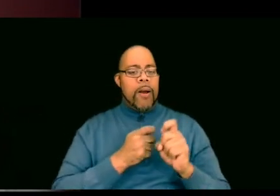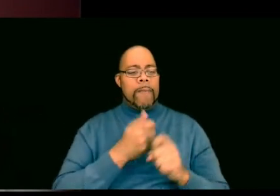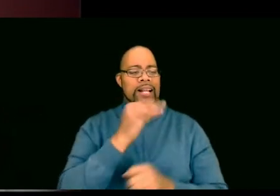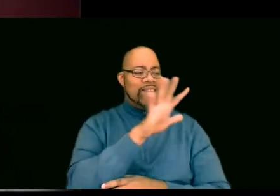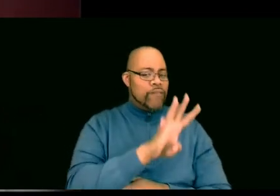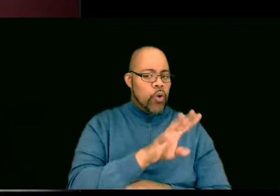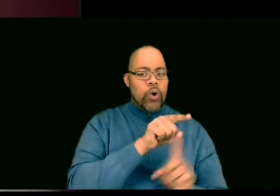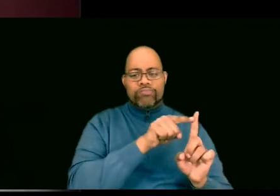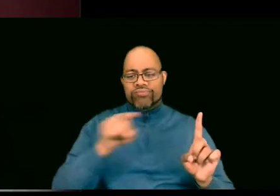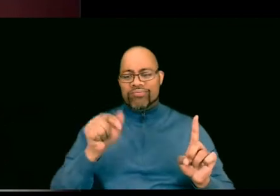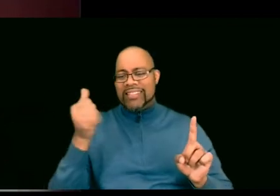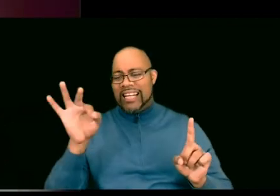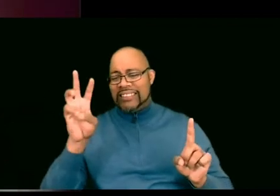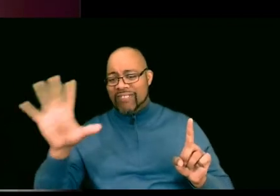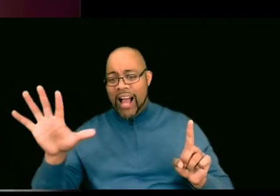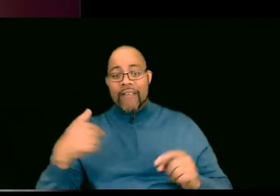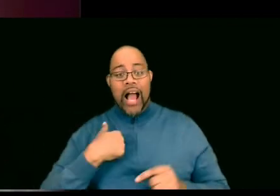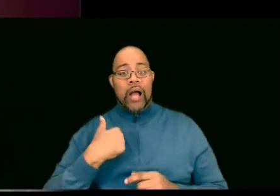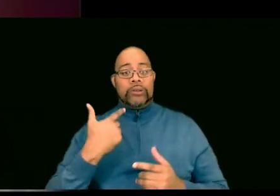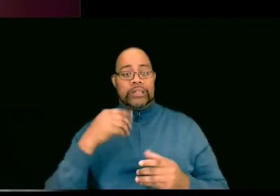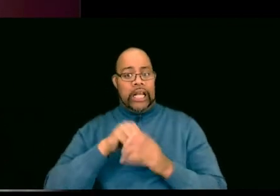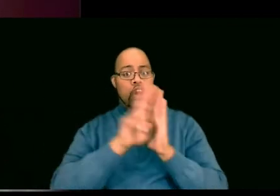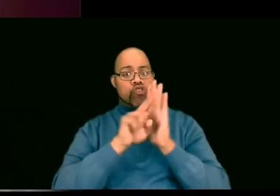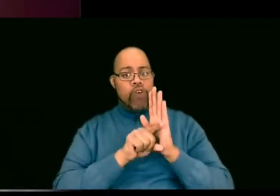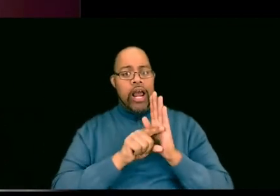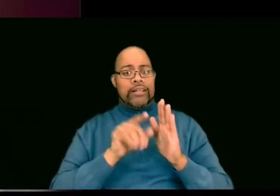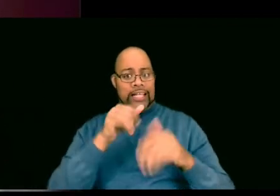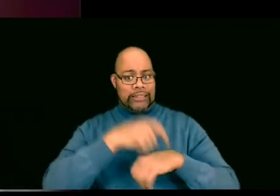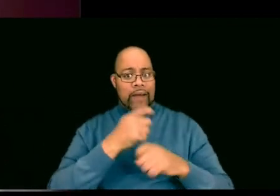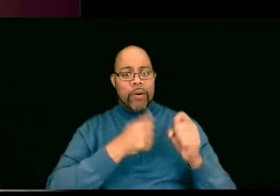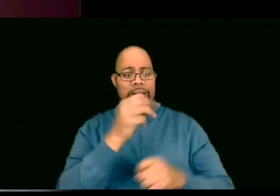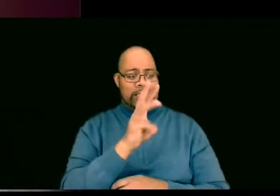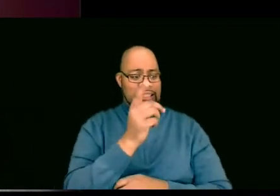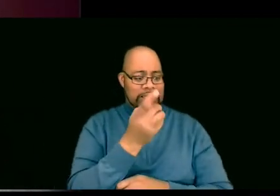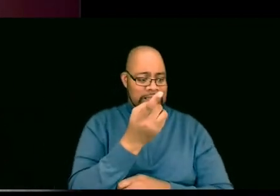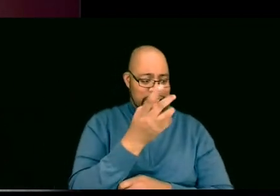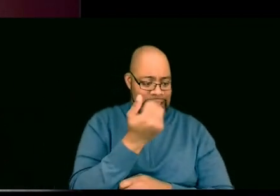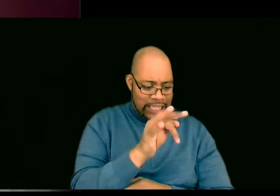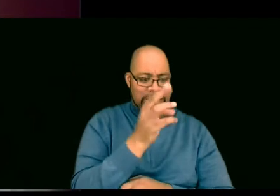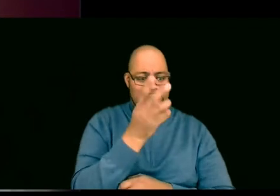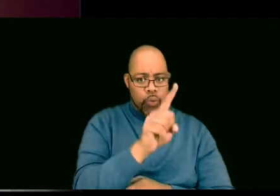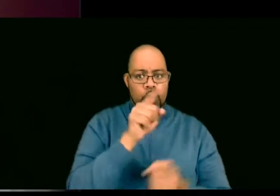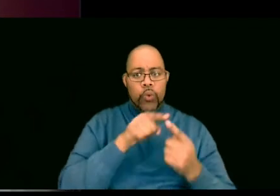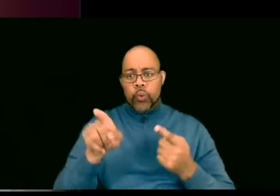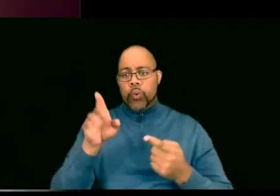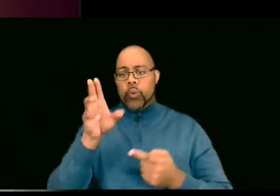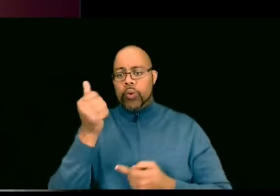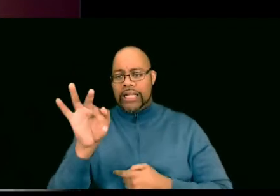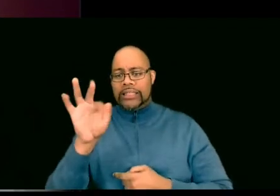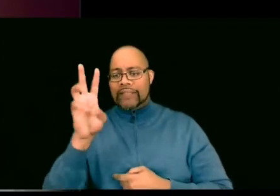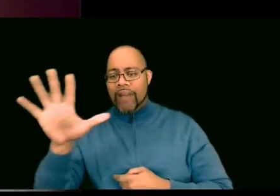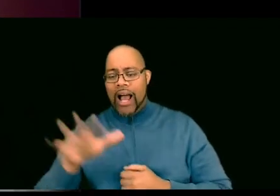from 54 to 65. I was in undergraduate school from 1961 to